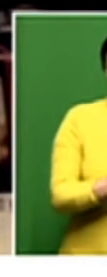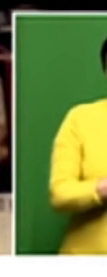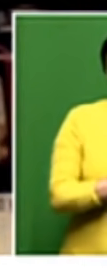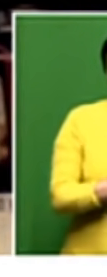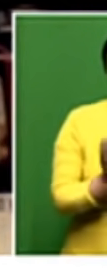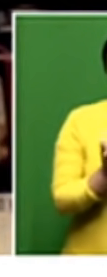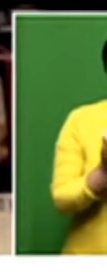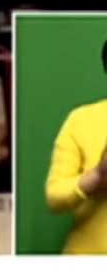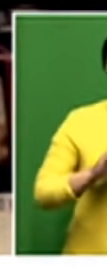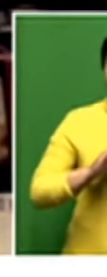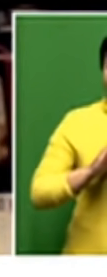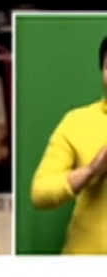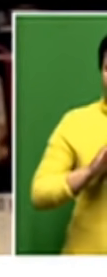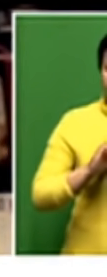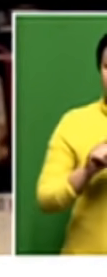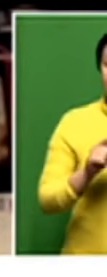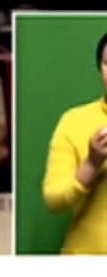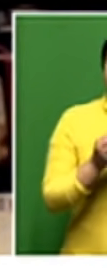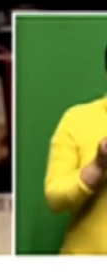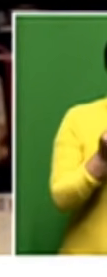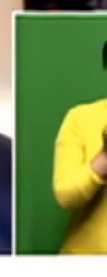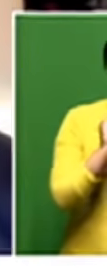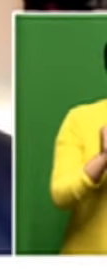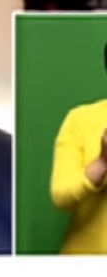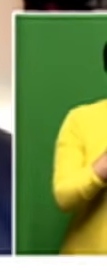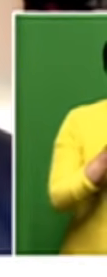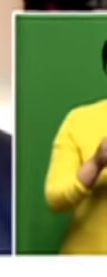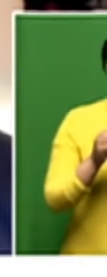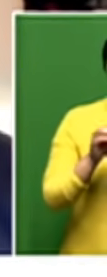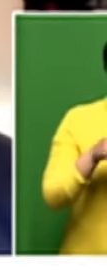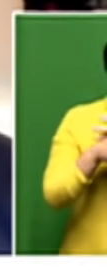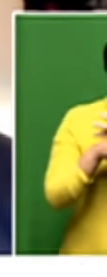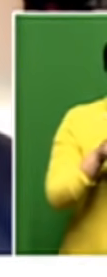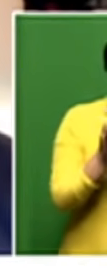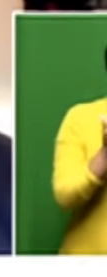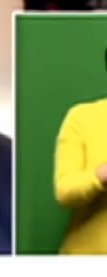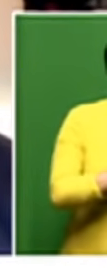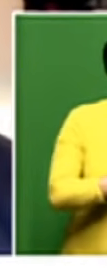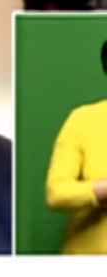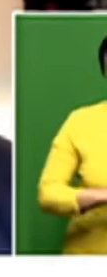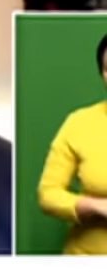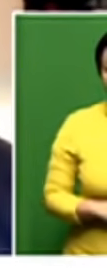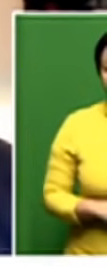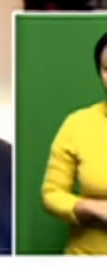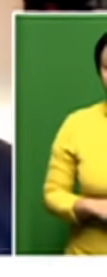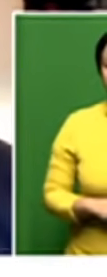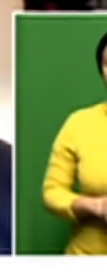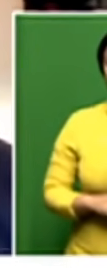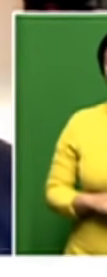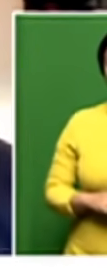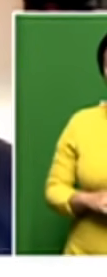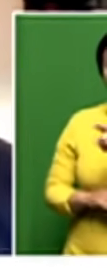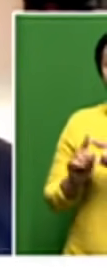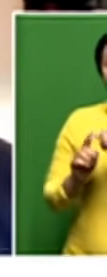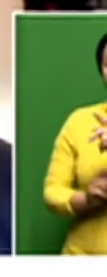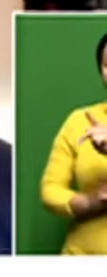it would leak and allow for pathogens to go in. All right, so it's basically across the board of